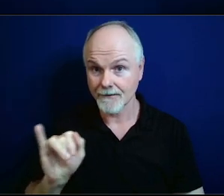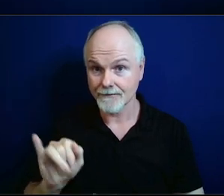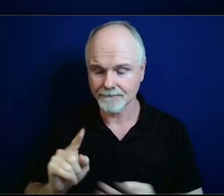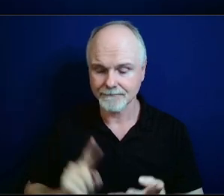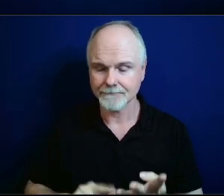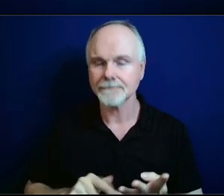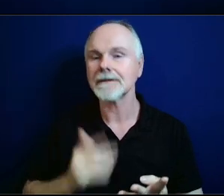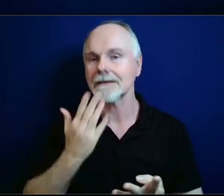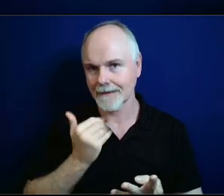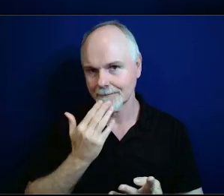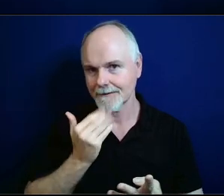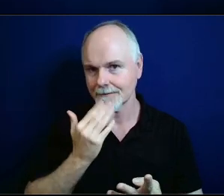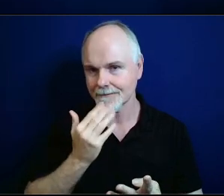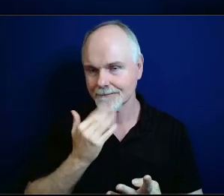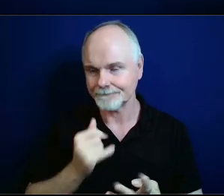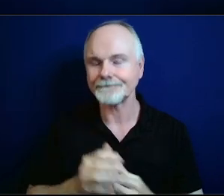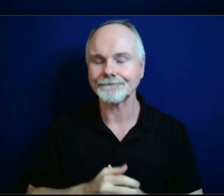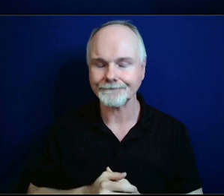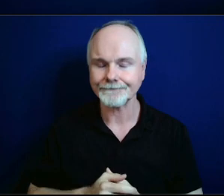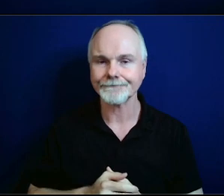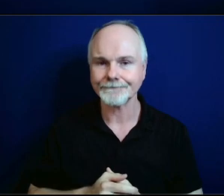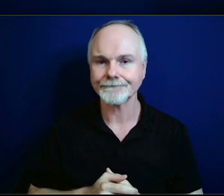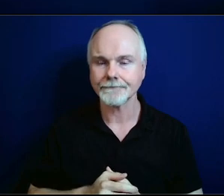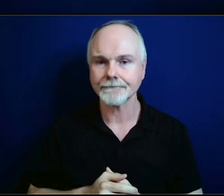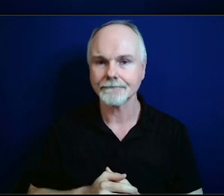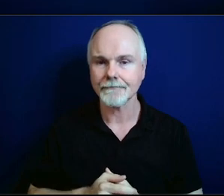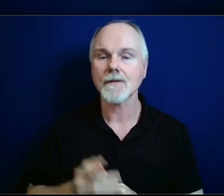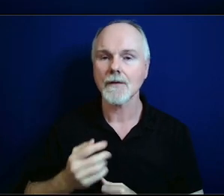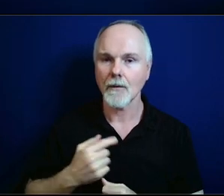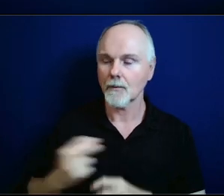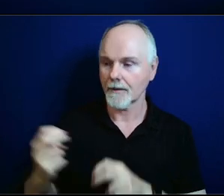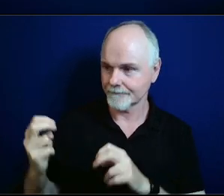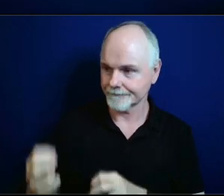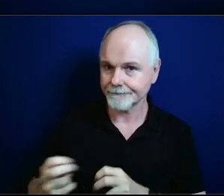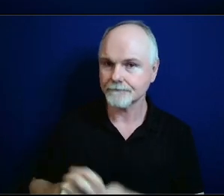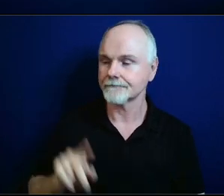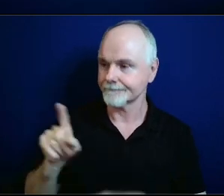During the intake, I collected the patient's basic information.